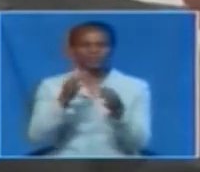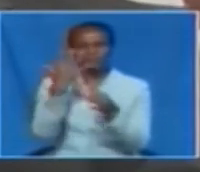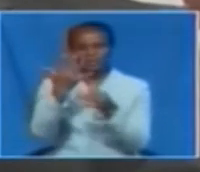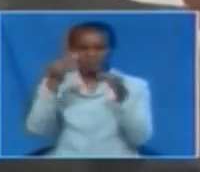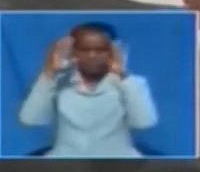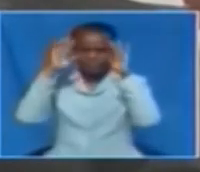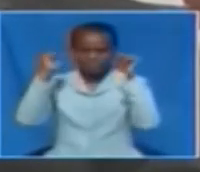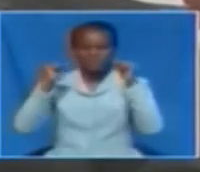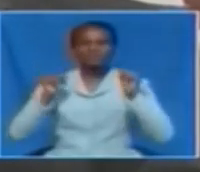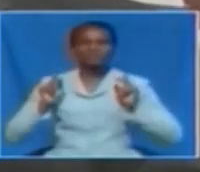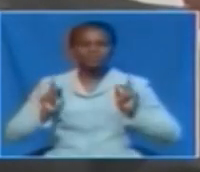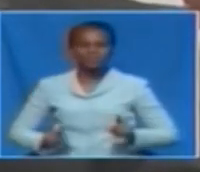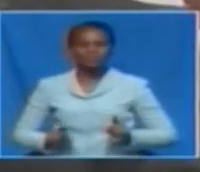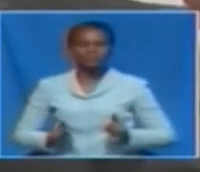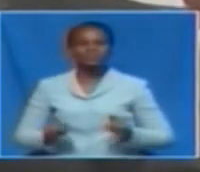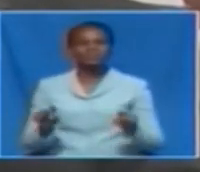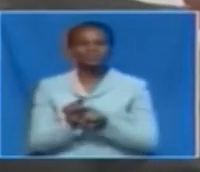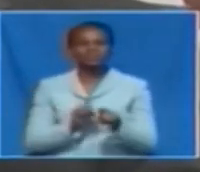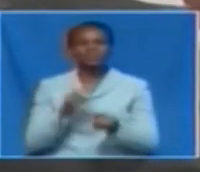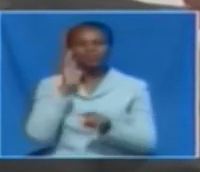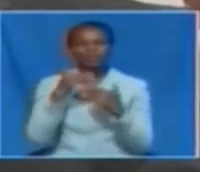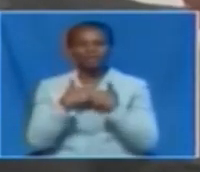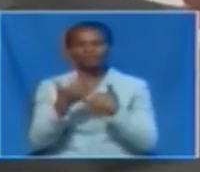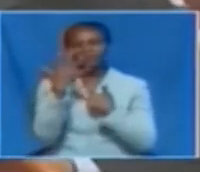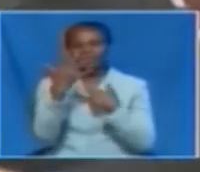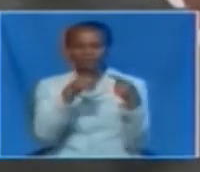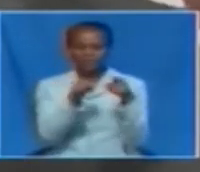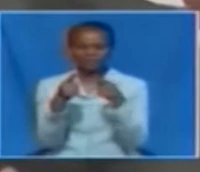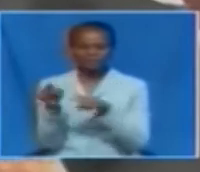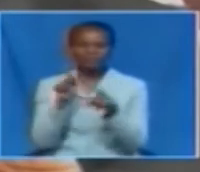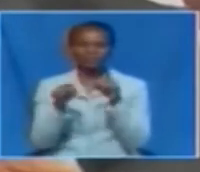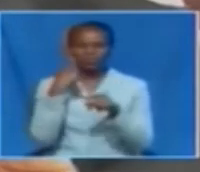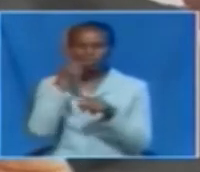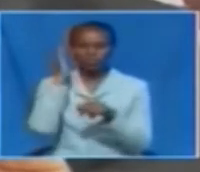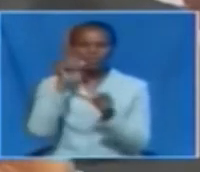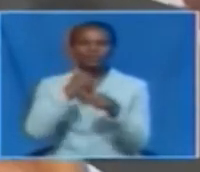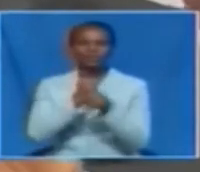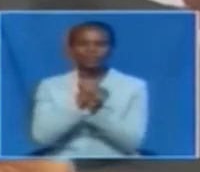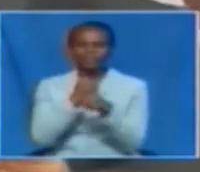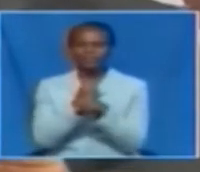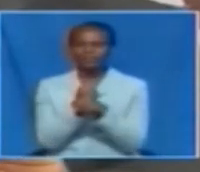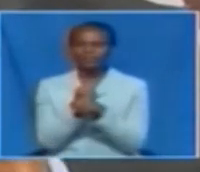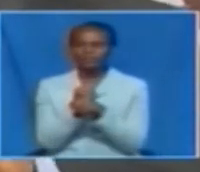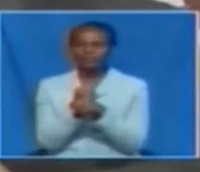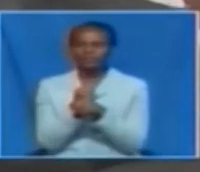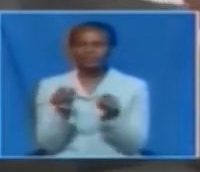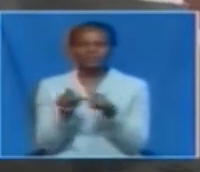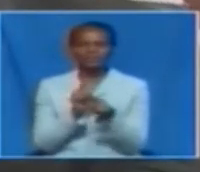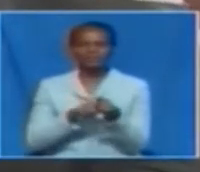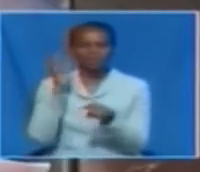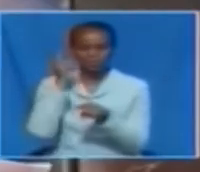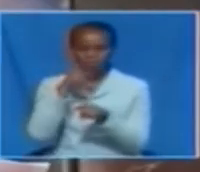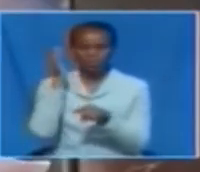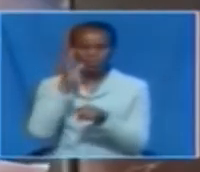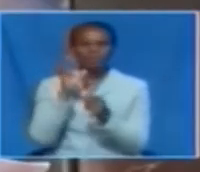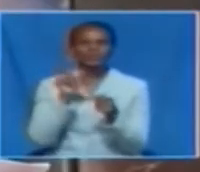presidential candidates, then there will be 5 camps that will be produced from that. That you may need to heal after that. May need to